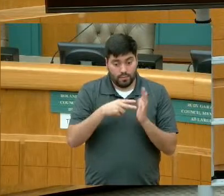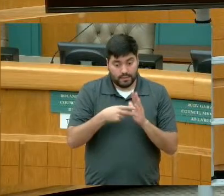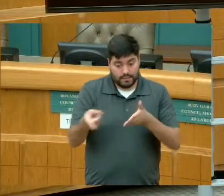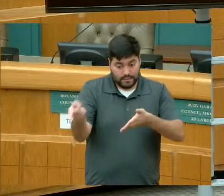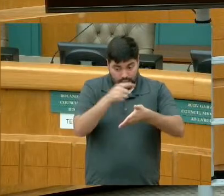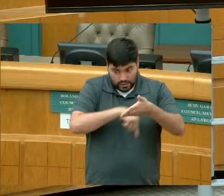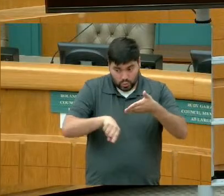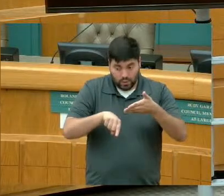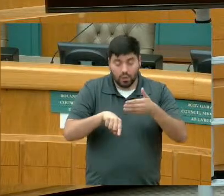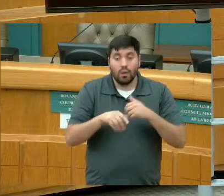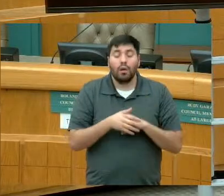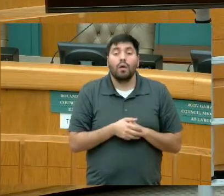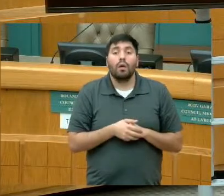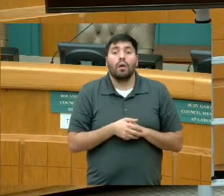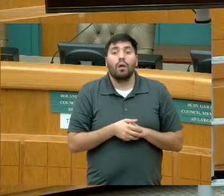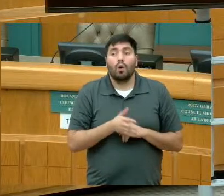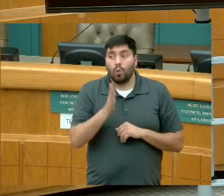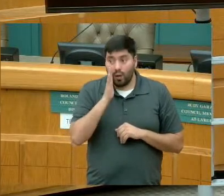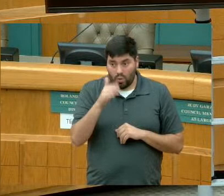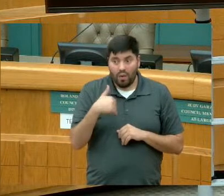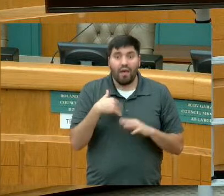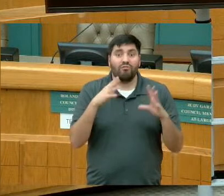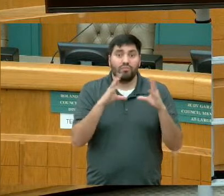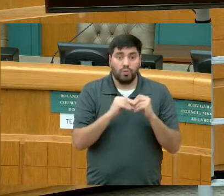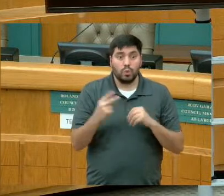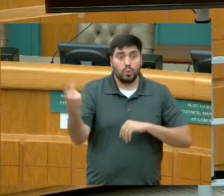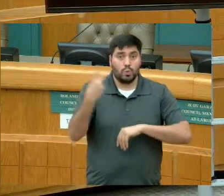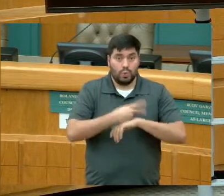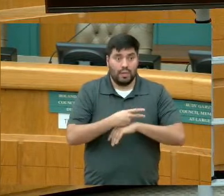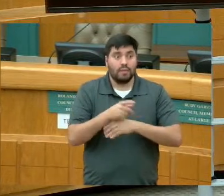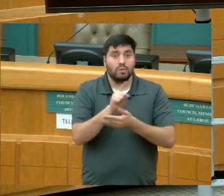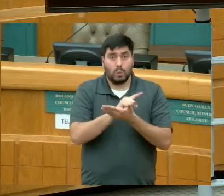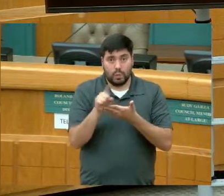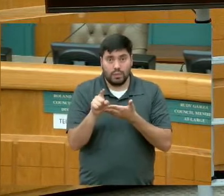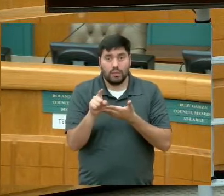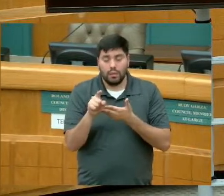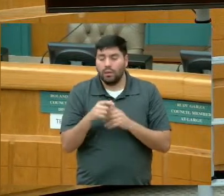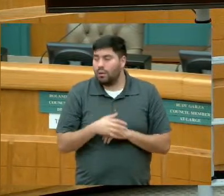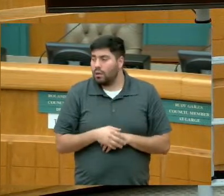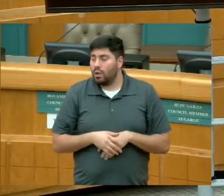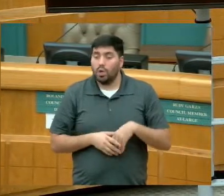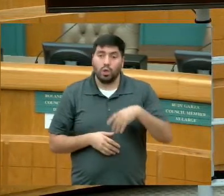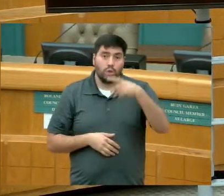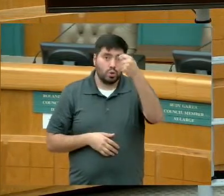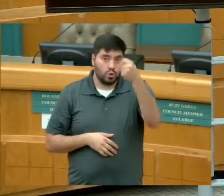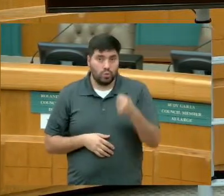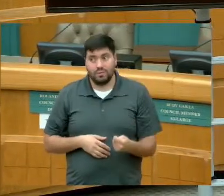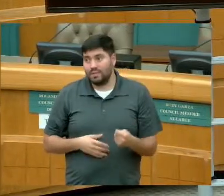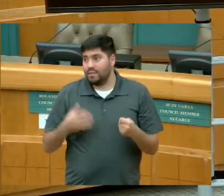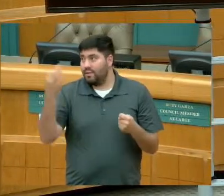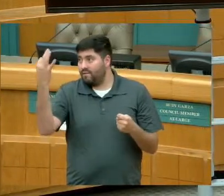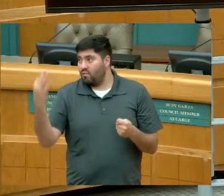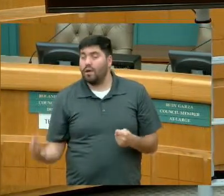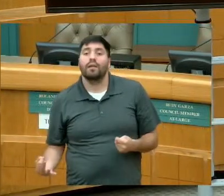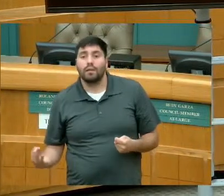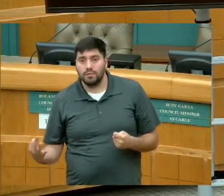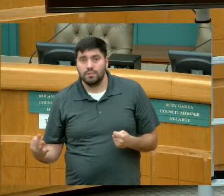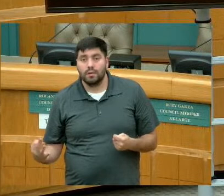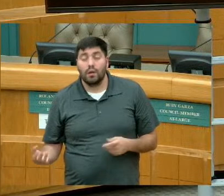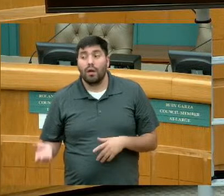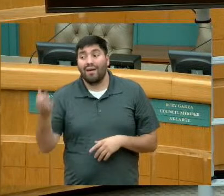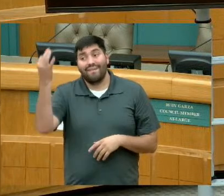next week, we will begin to have these briefings just 2 days a week. They will be on Tuesdays and